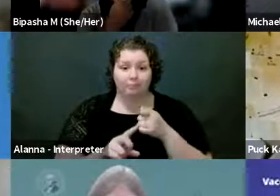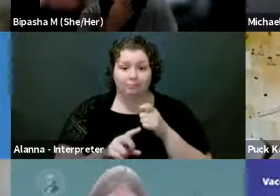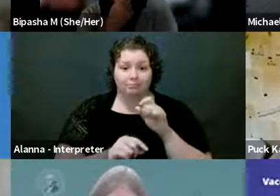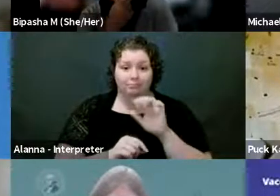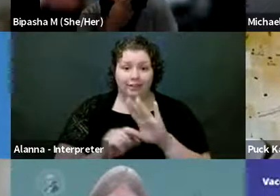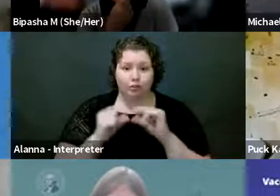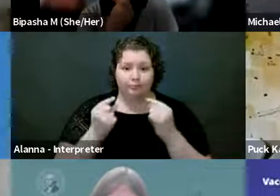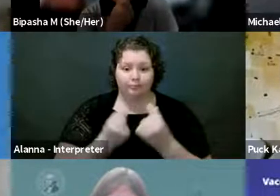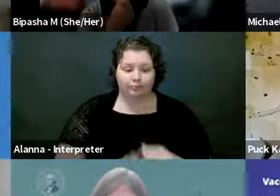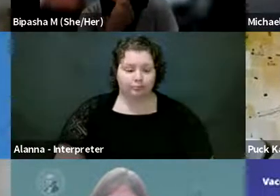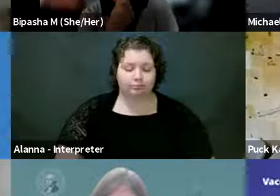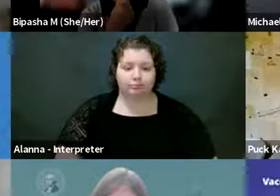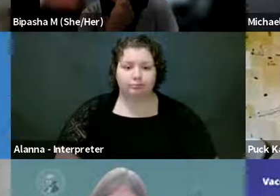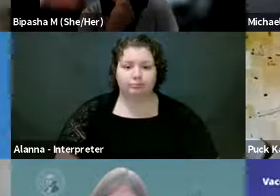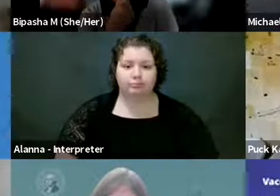Anderson-Nathy's group?